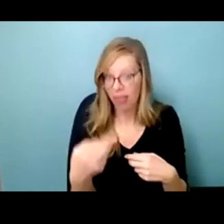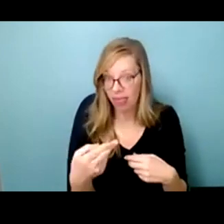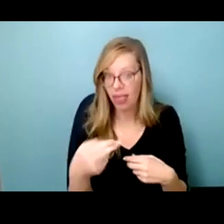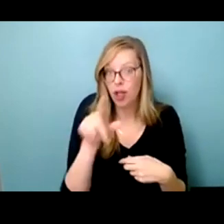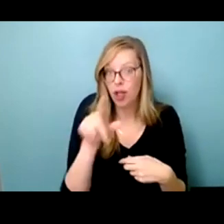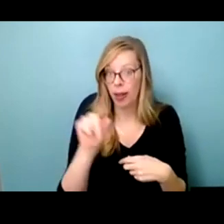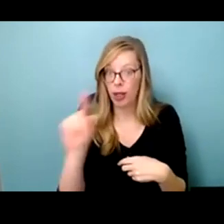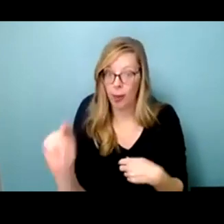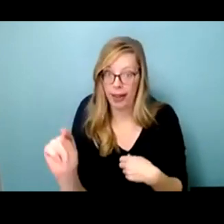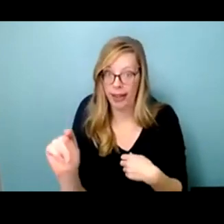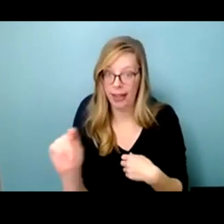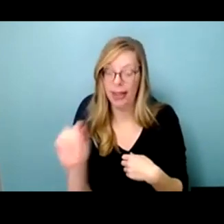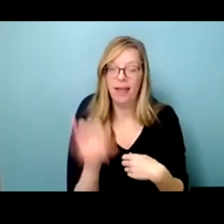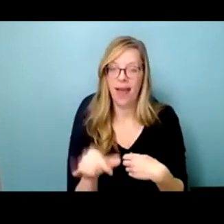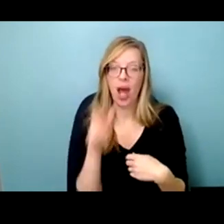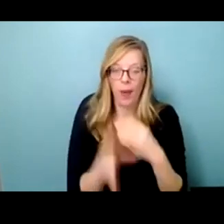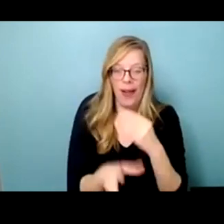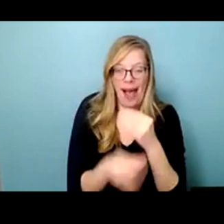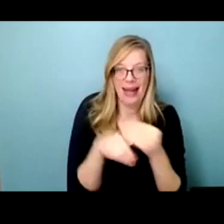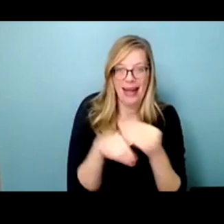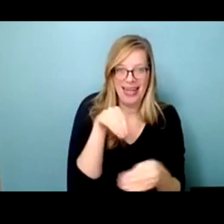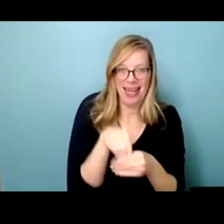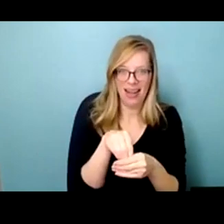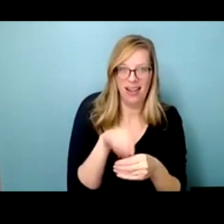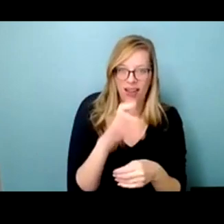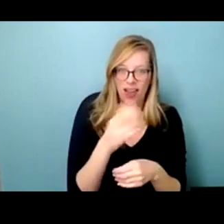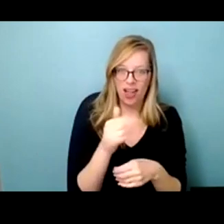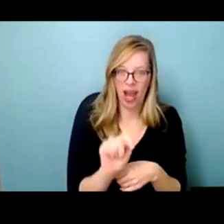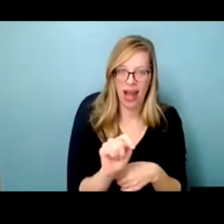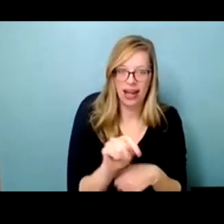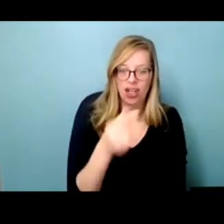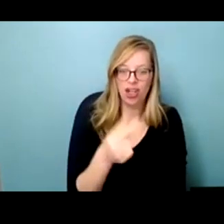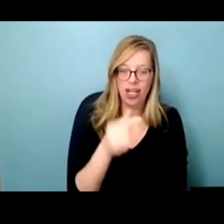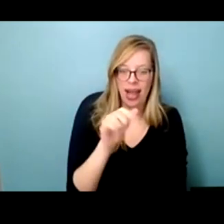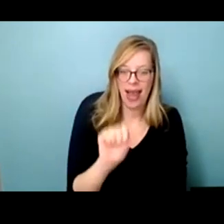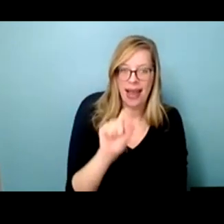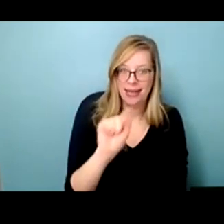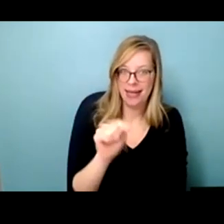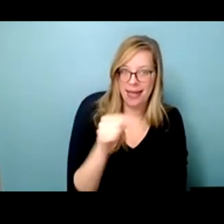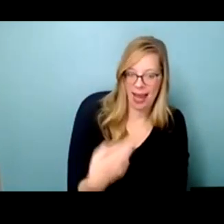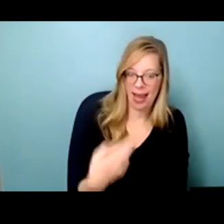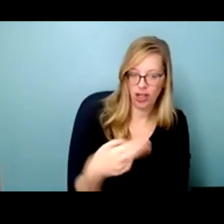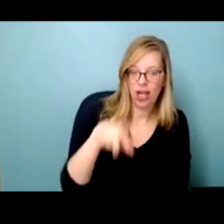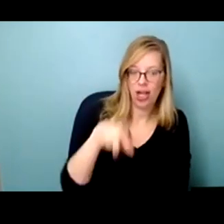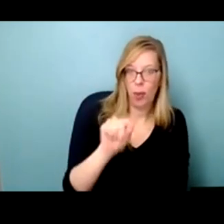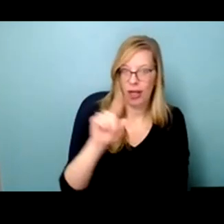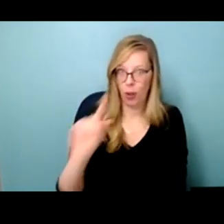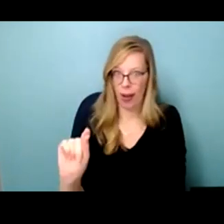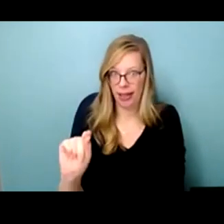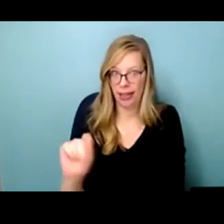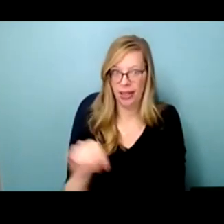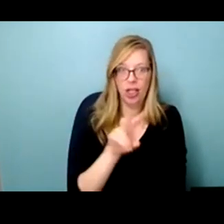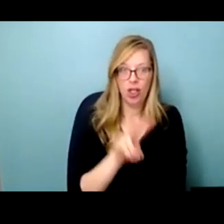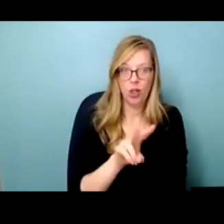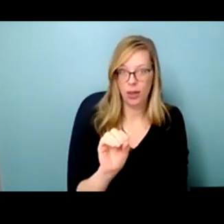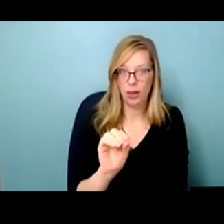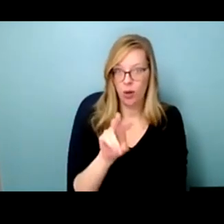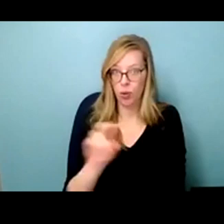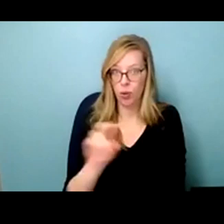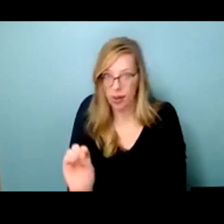into the chat. GAV spelt G-A-T-H and 2020 spelt